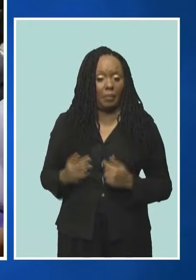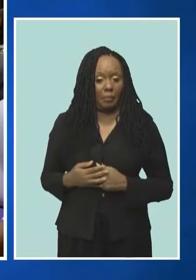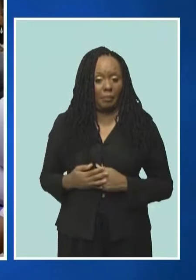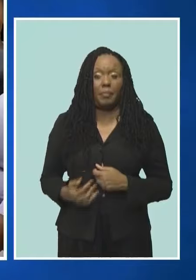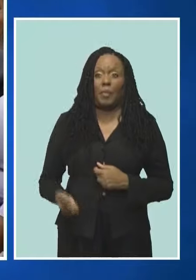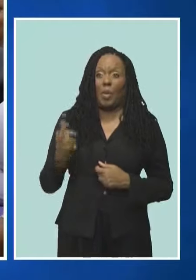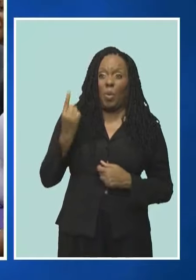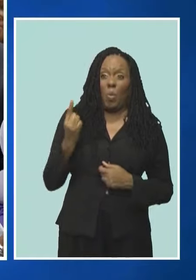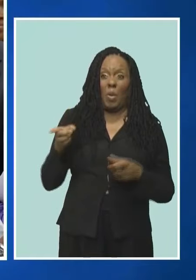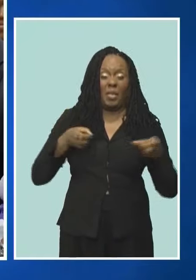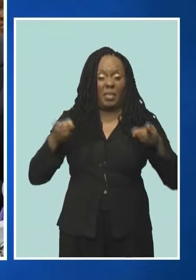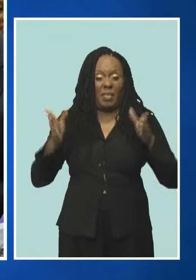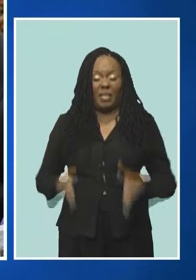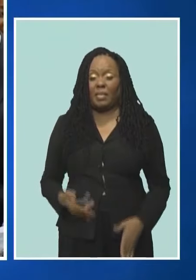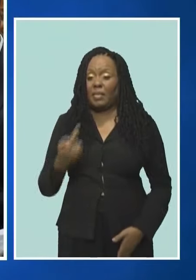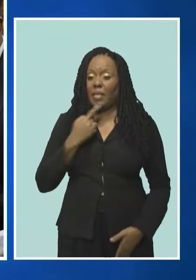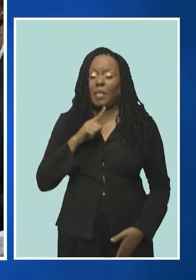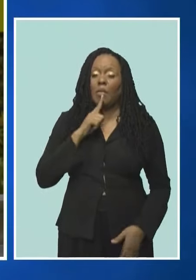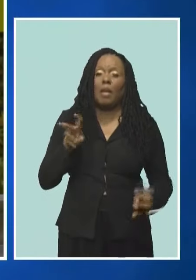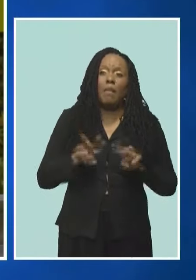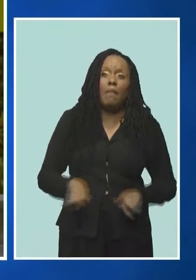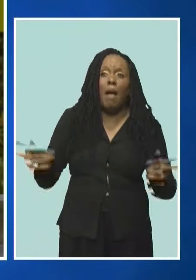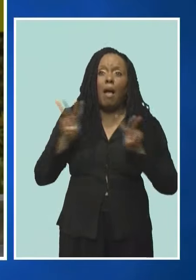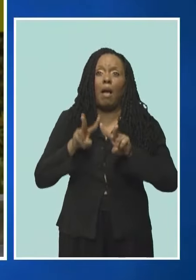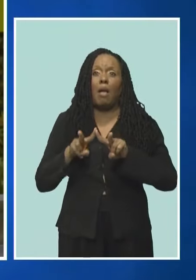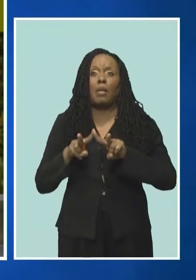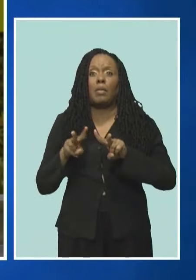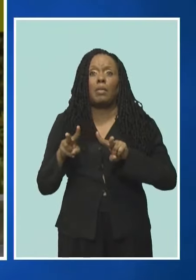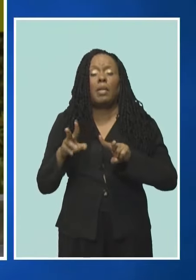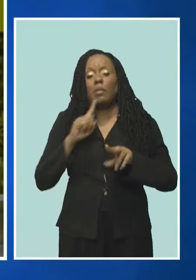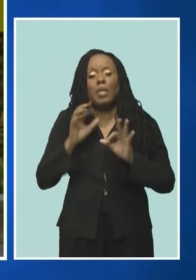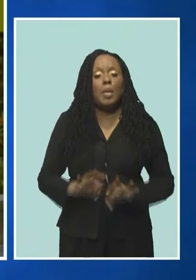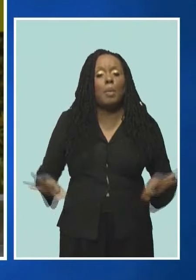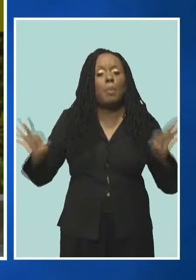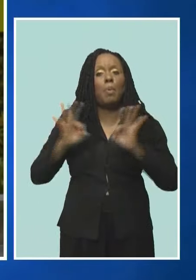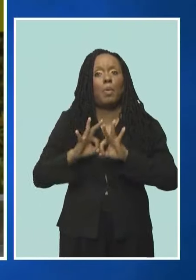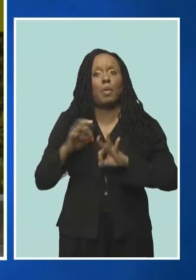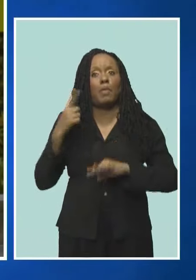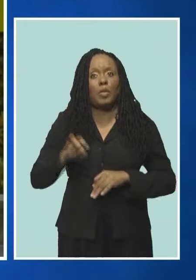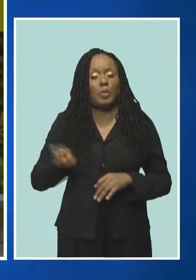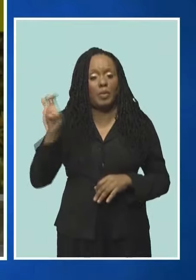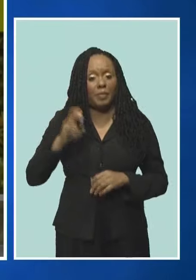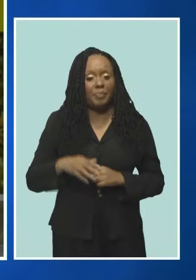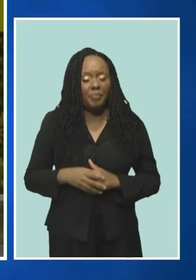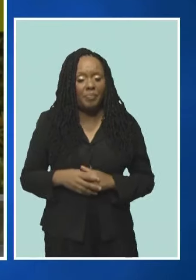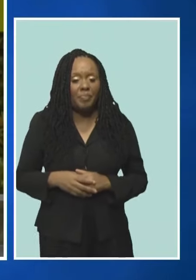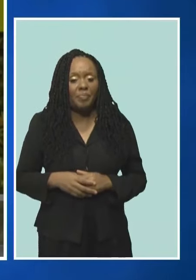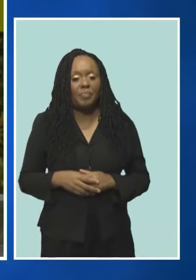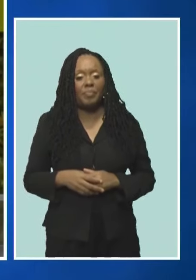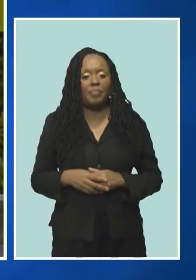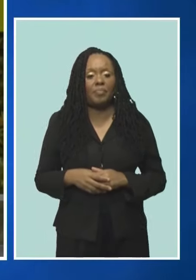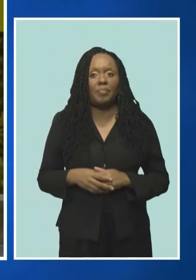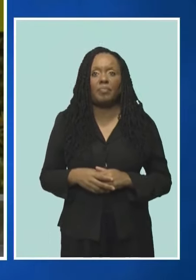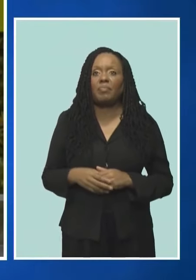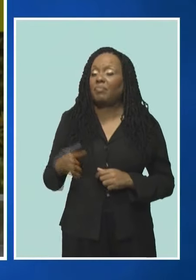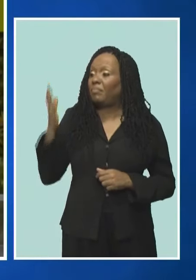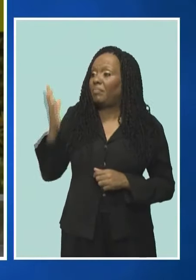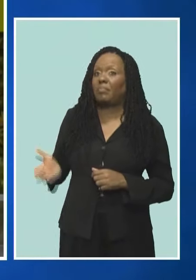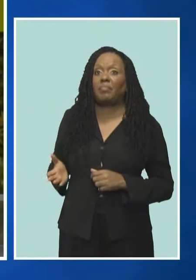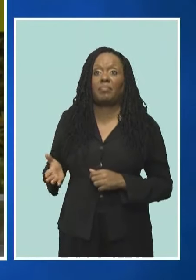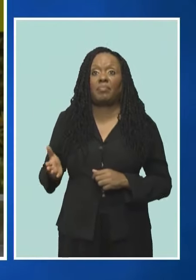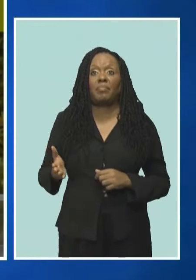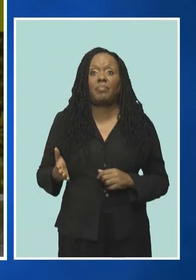directors, spoke to the value their parish brings to the local tourism product. We were inspired by the undying spirit of community